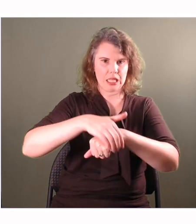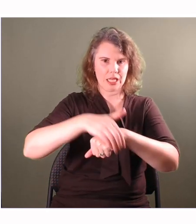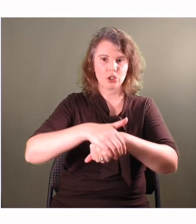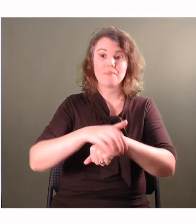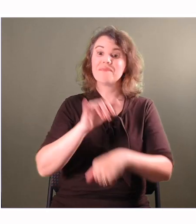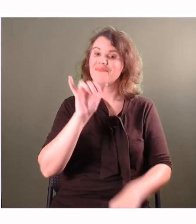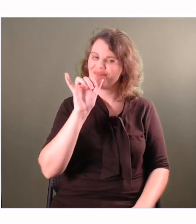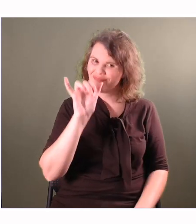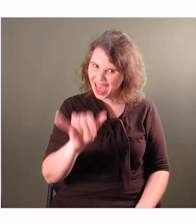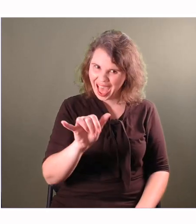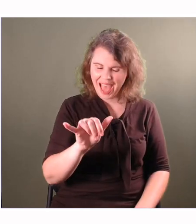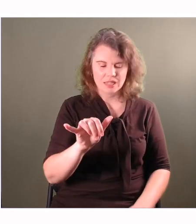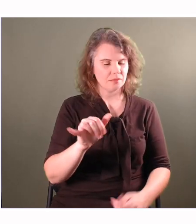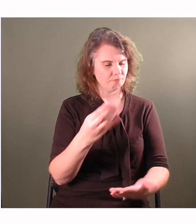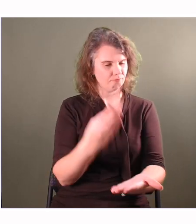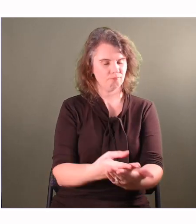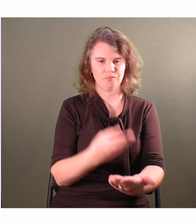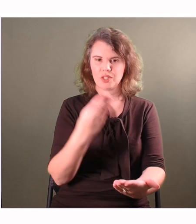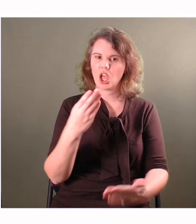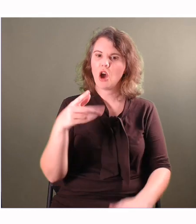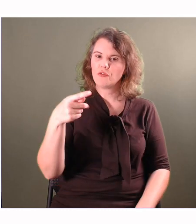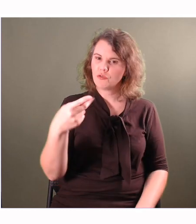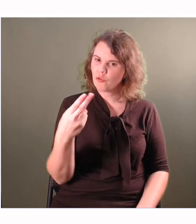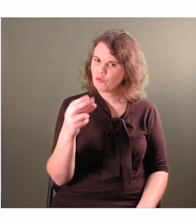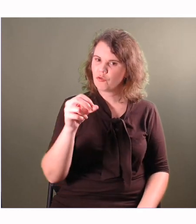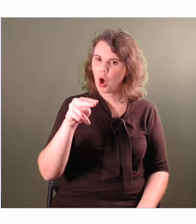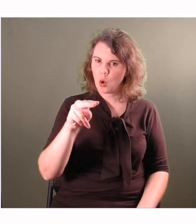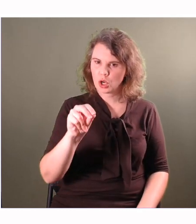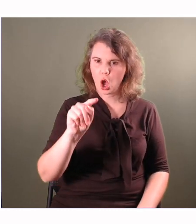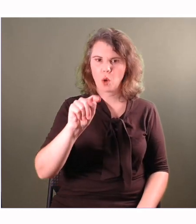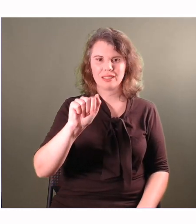a manifestation of the phonotactic regularity effect.